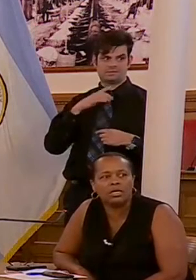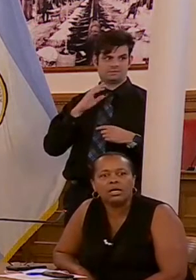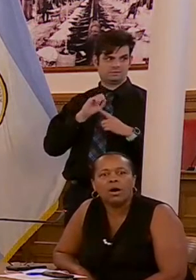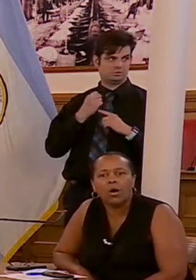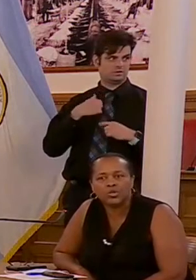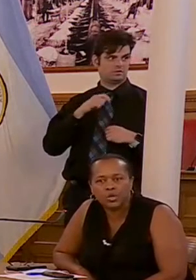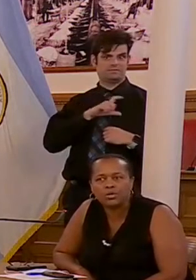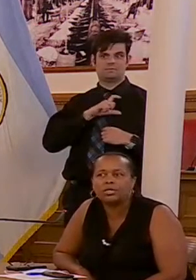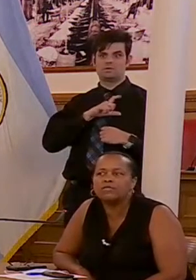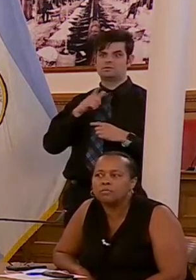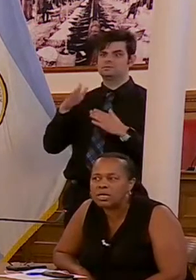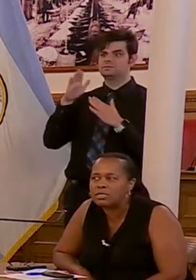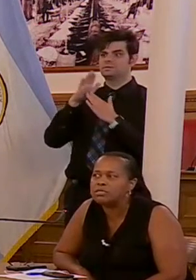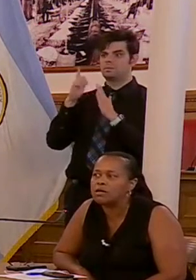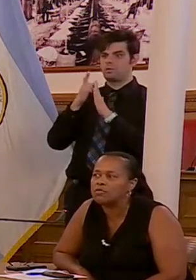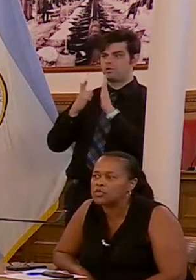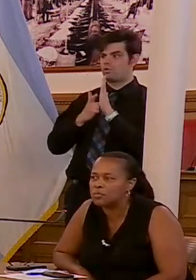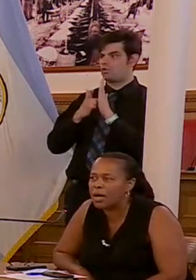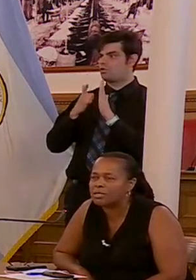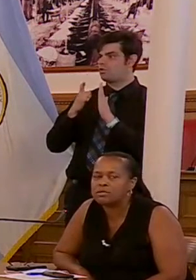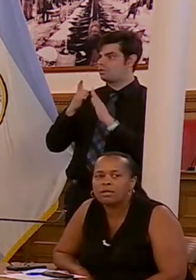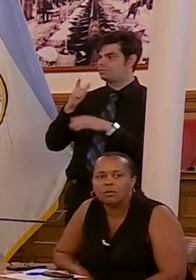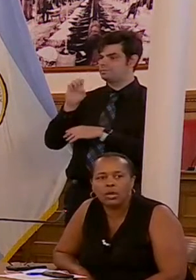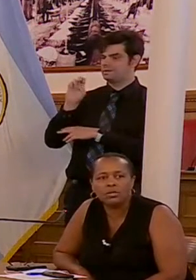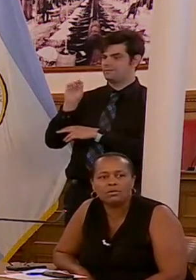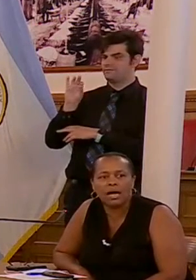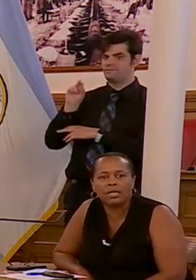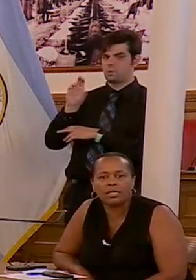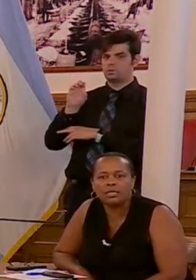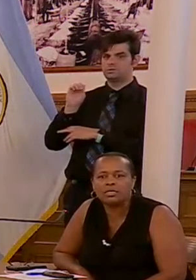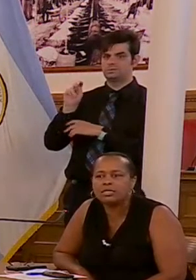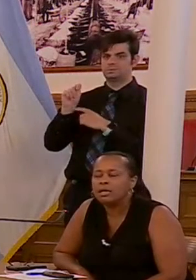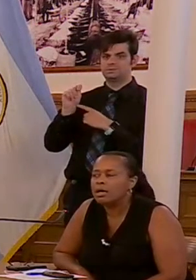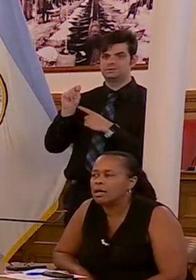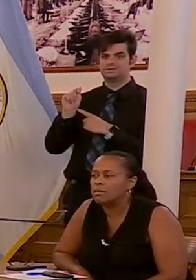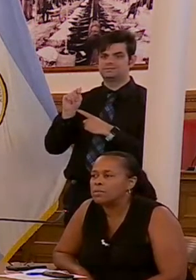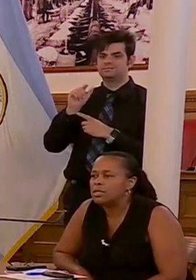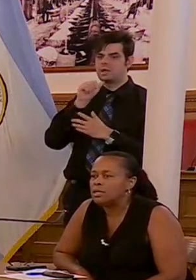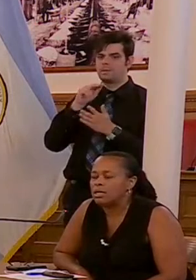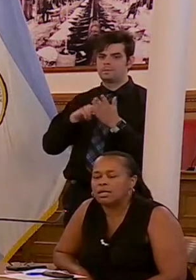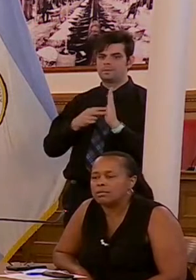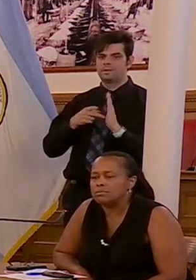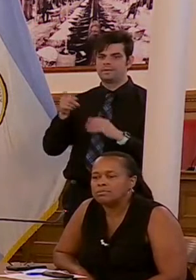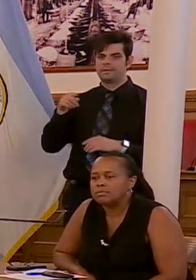that we need alternative means of response, whether that is